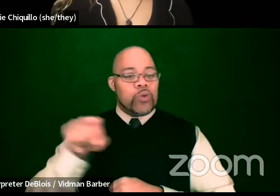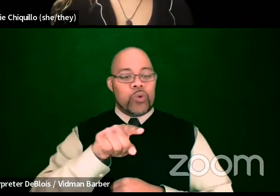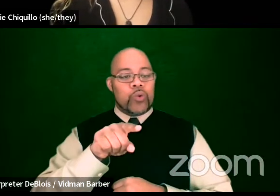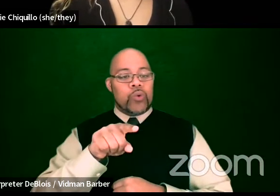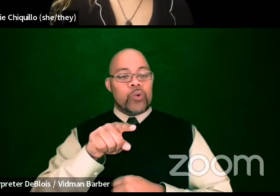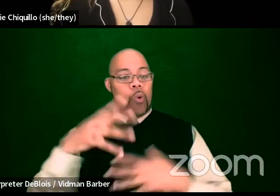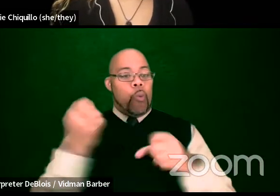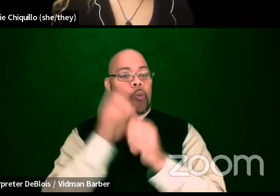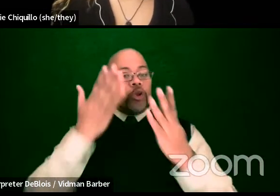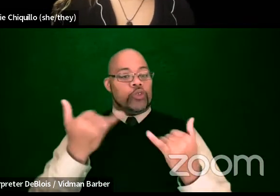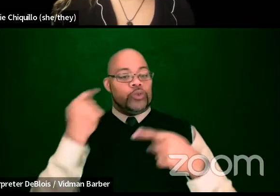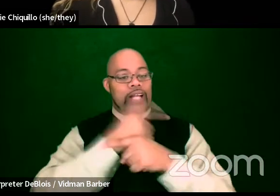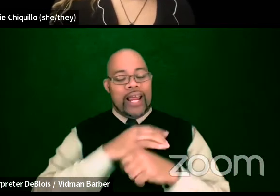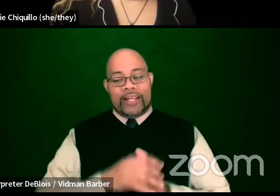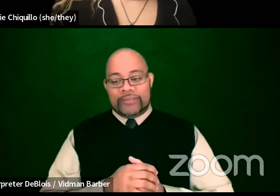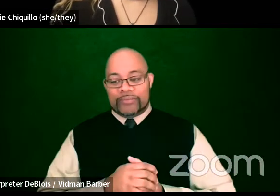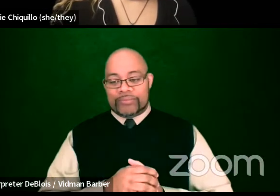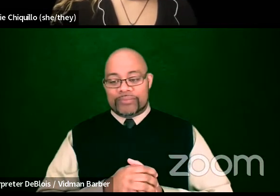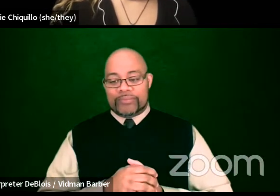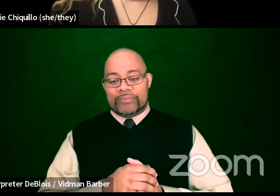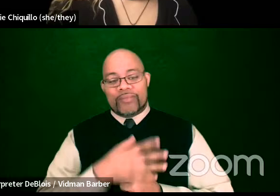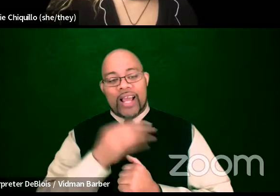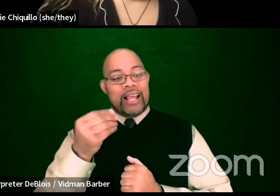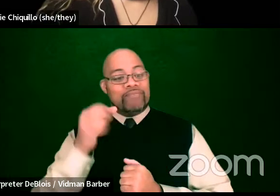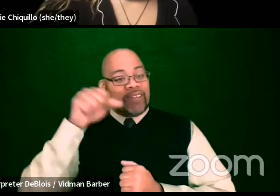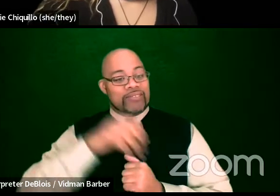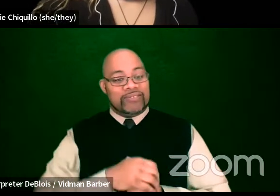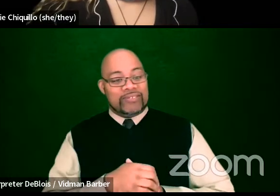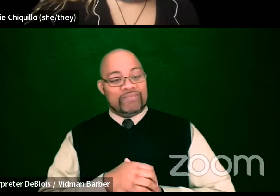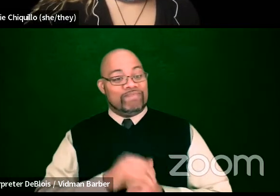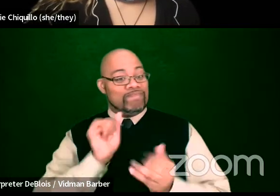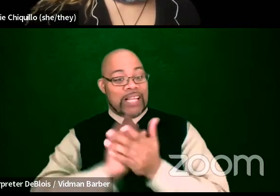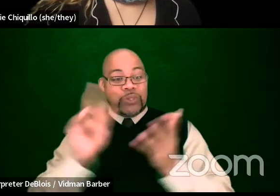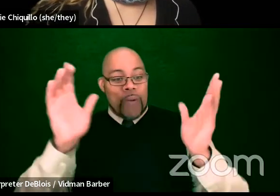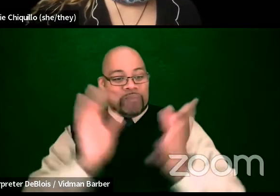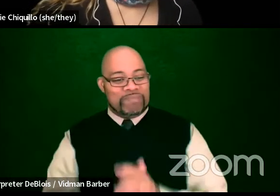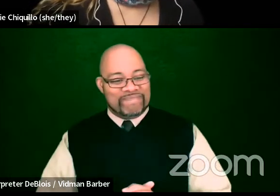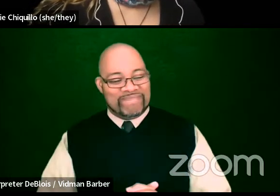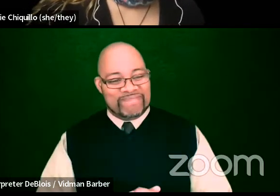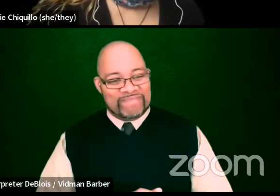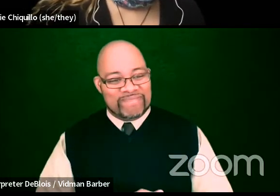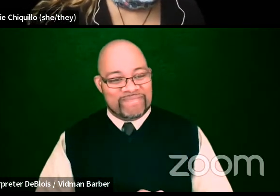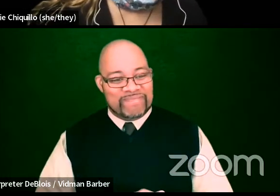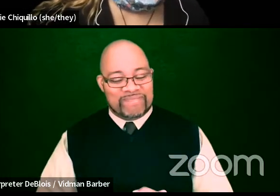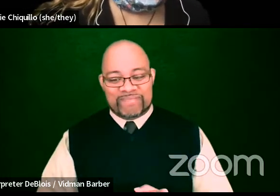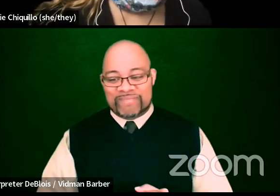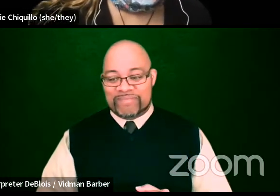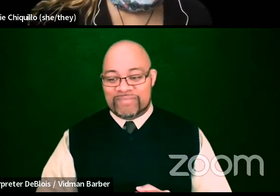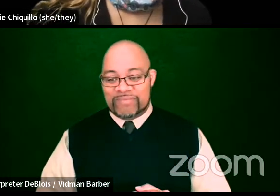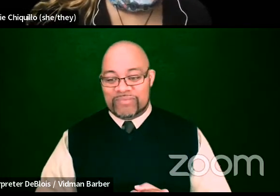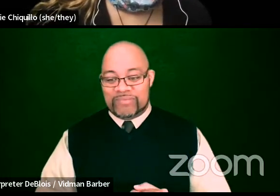our winner today. And yeah, that's it. Well,